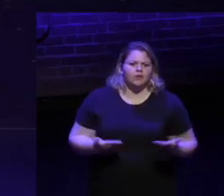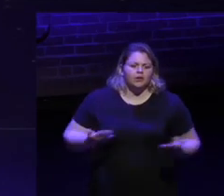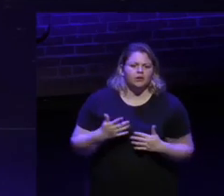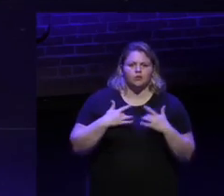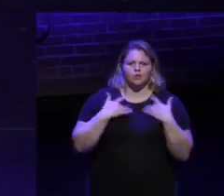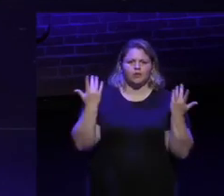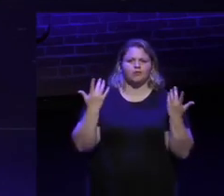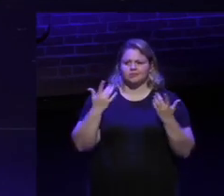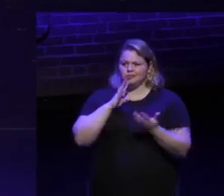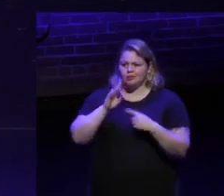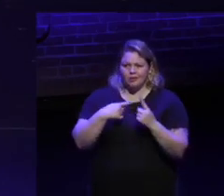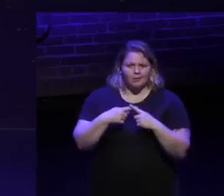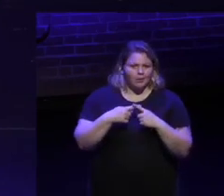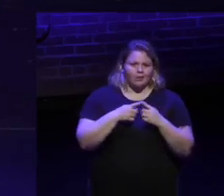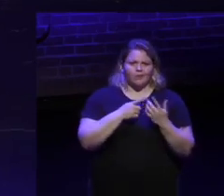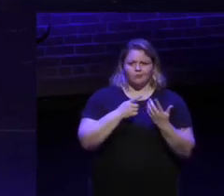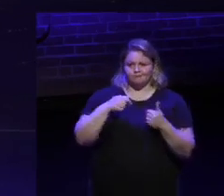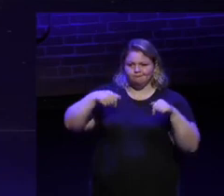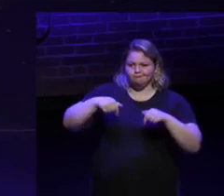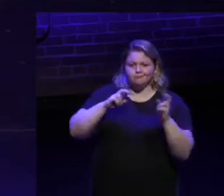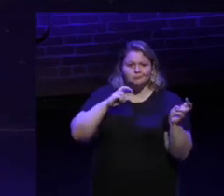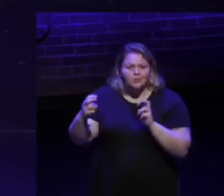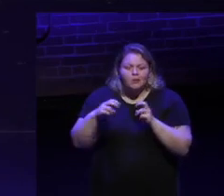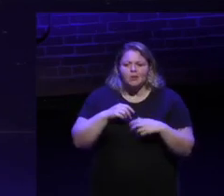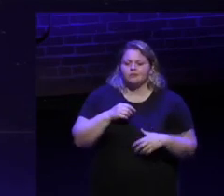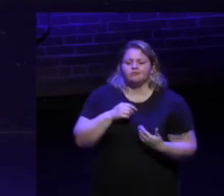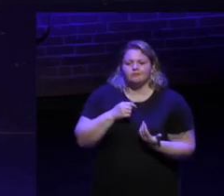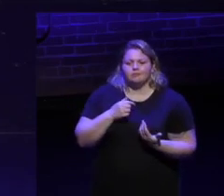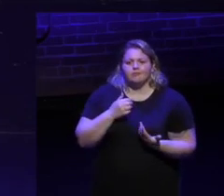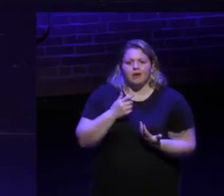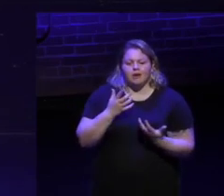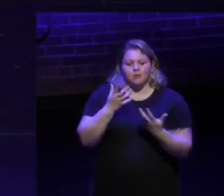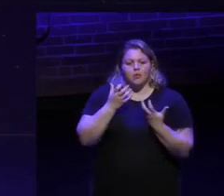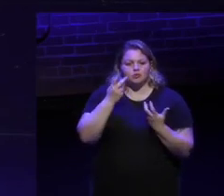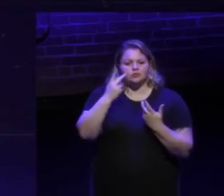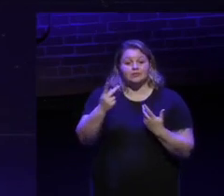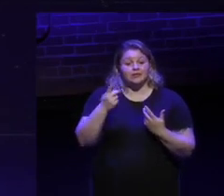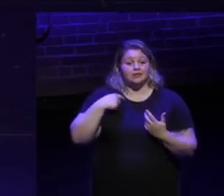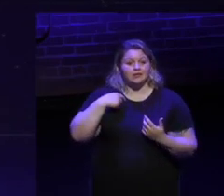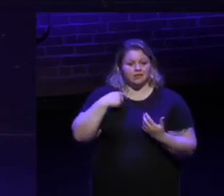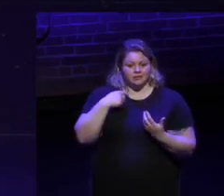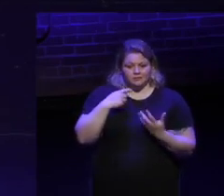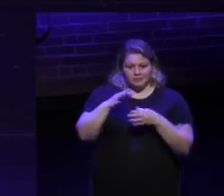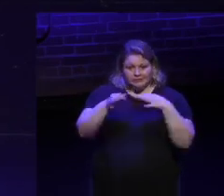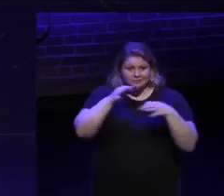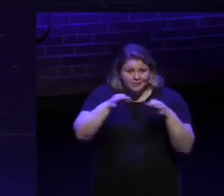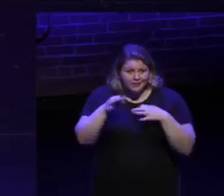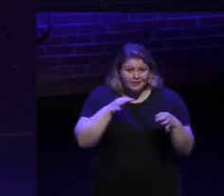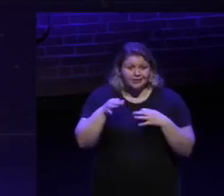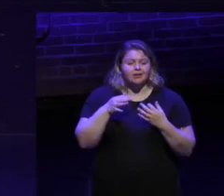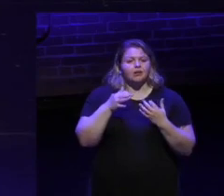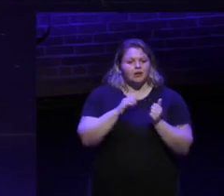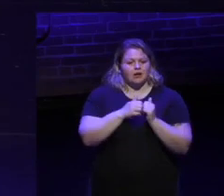and engage in this conversation and find ways to make sure that what we're doing on the ground in communities and how that connects to the state is critical.